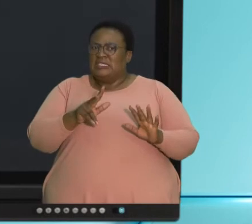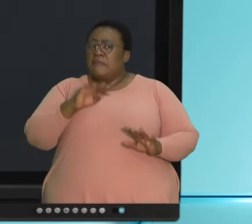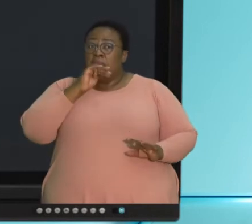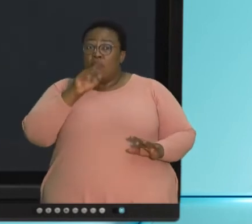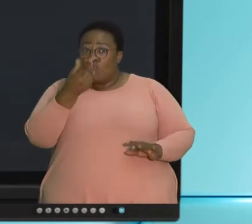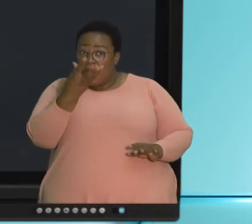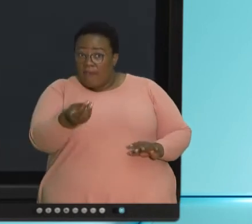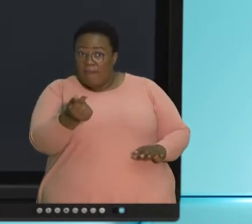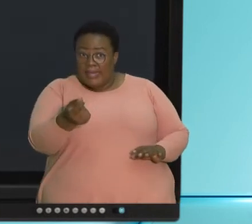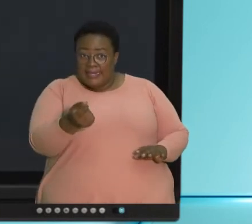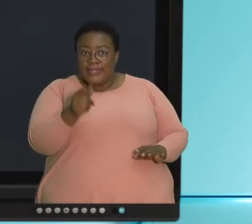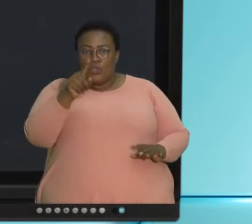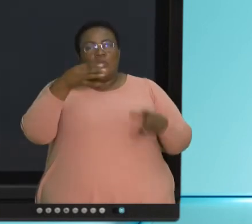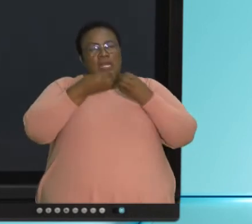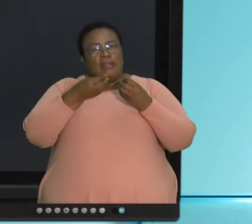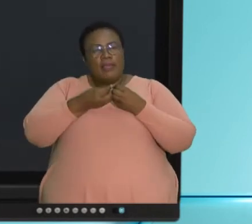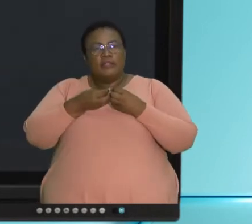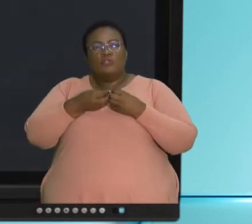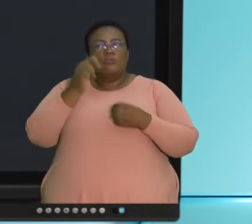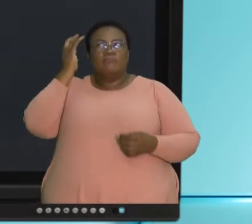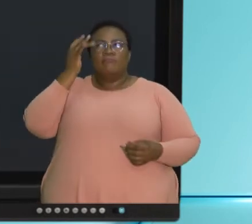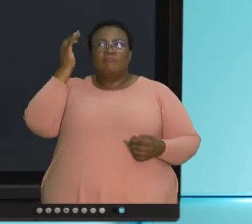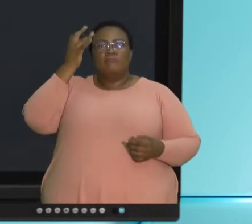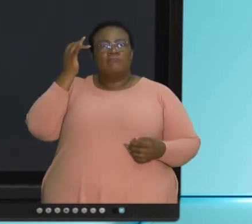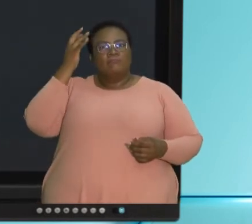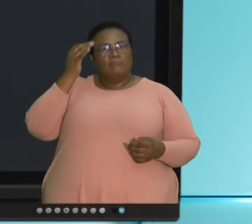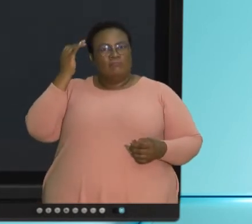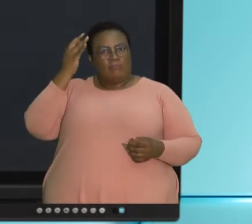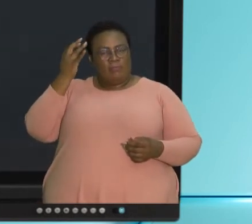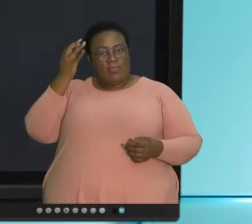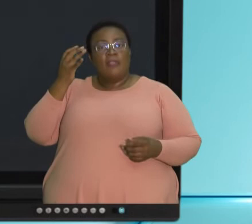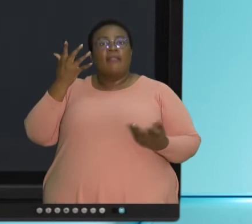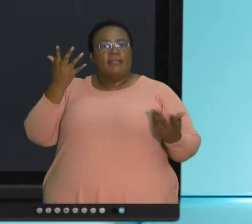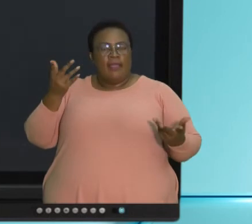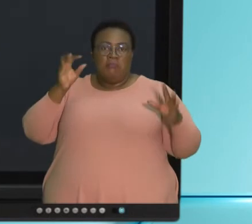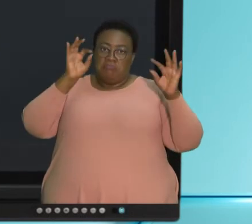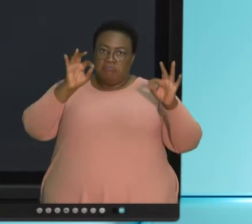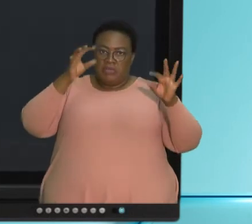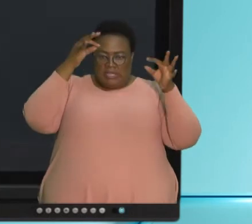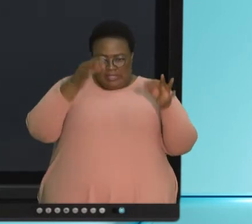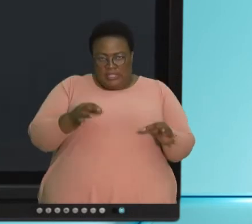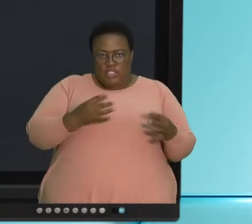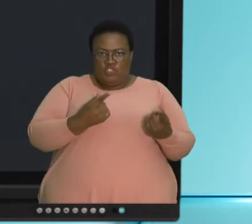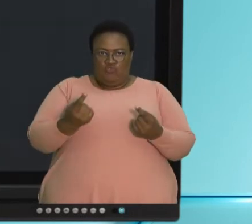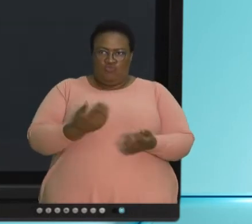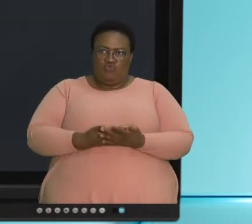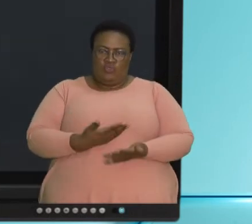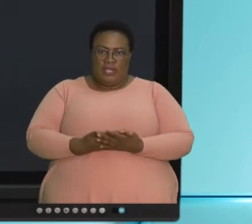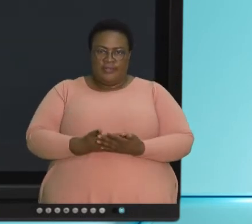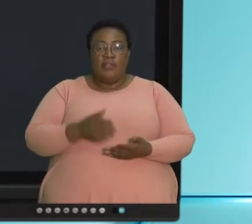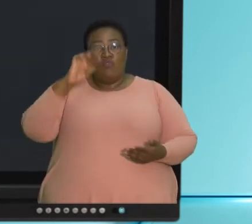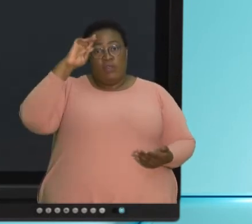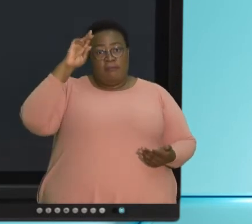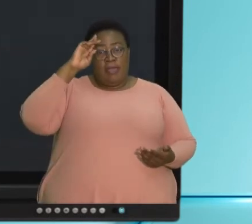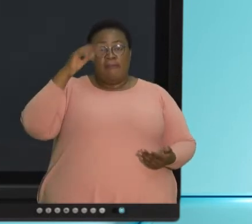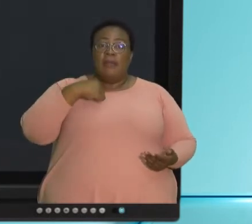having with yourself more than anything, so that you can make certain decisions with your life. Remember, we